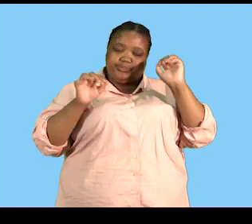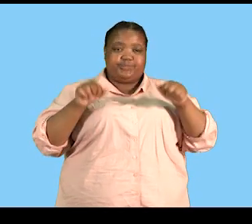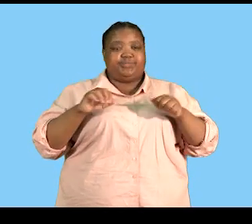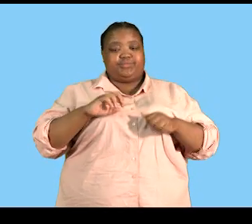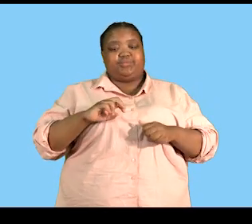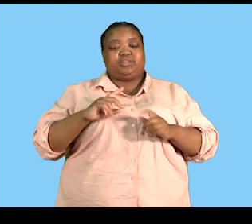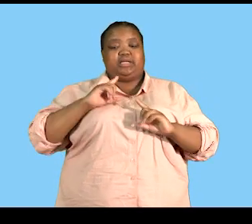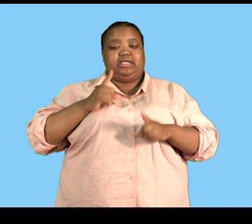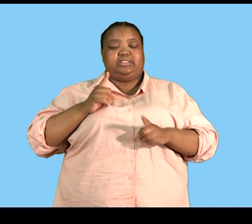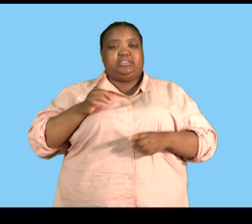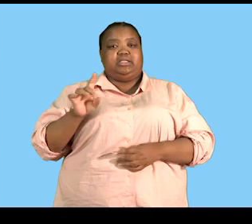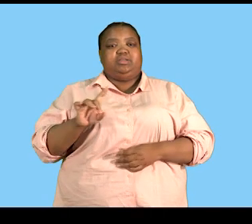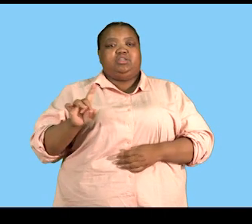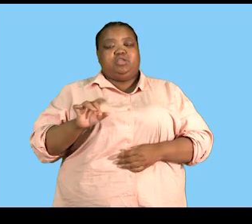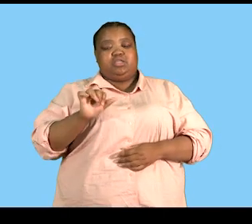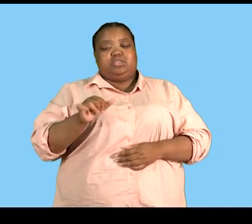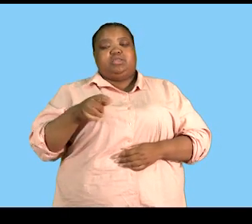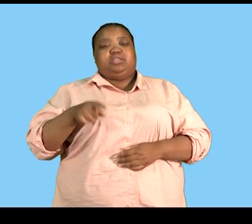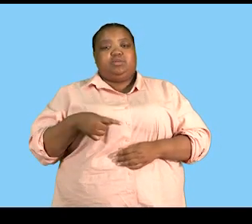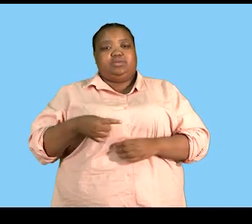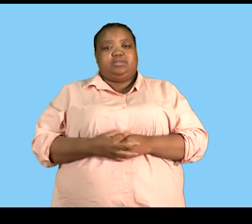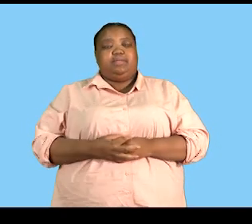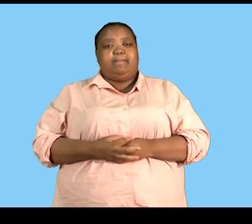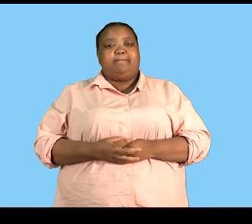3,000, and that will be